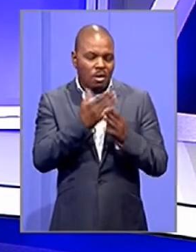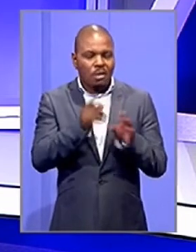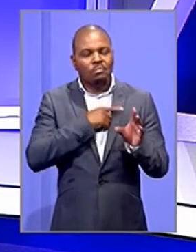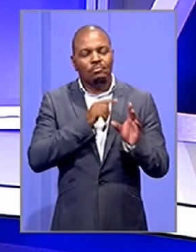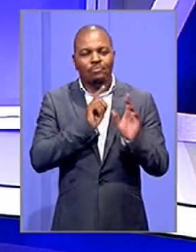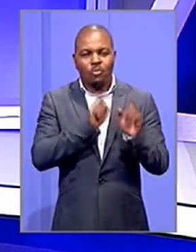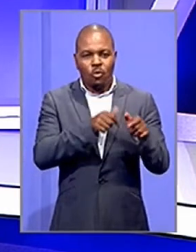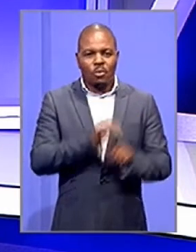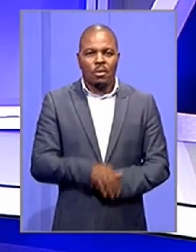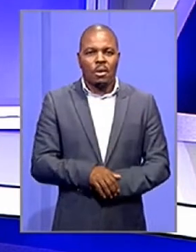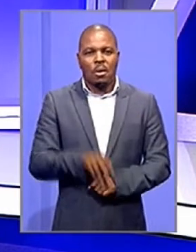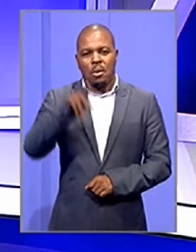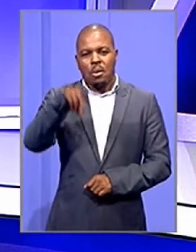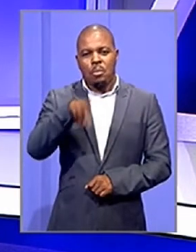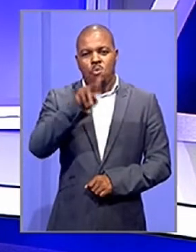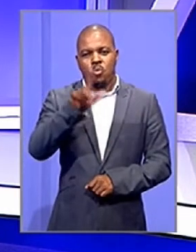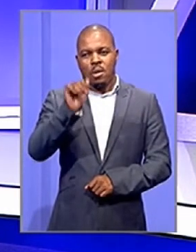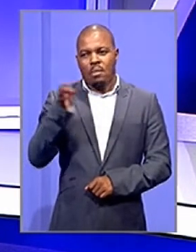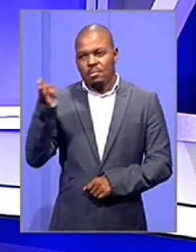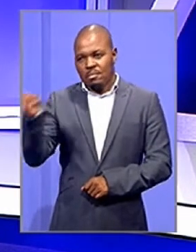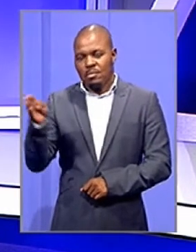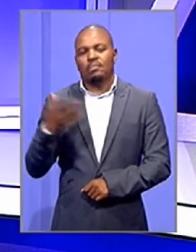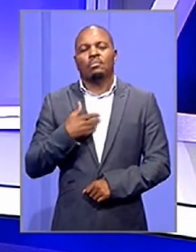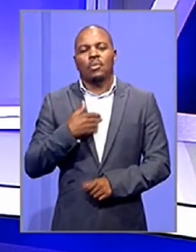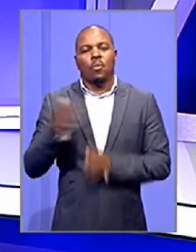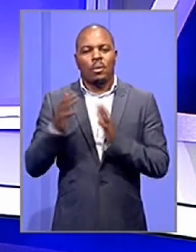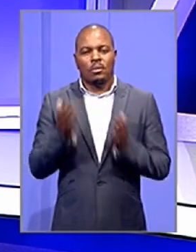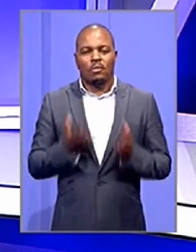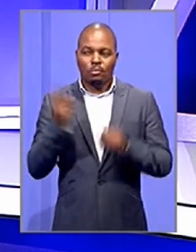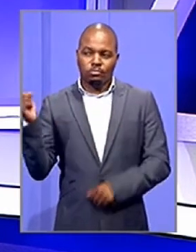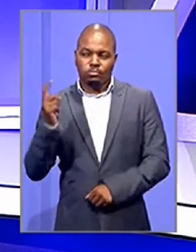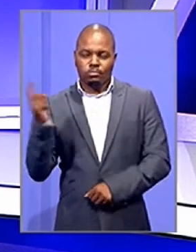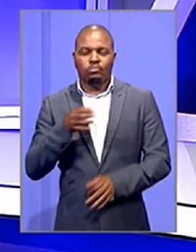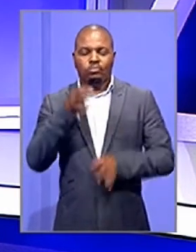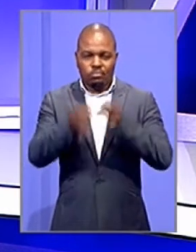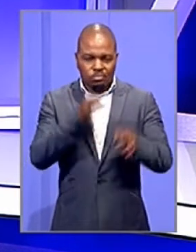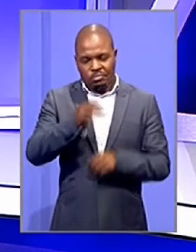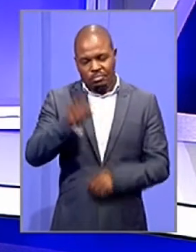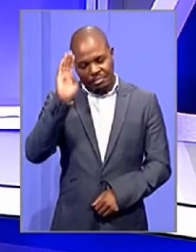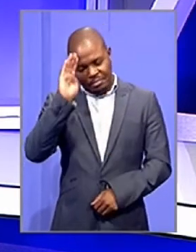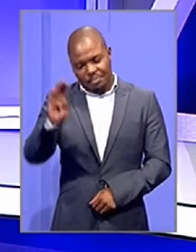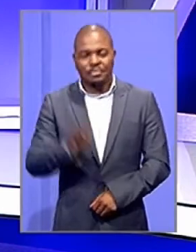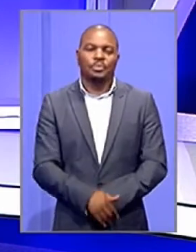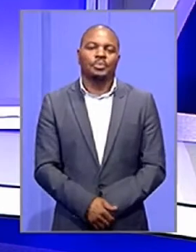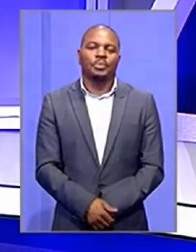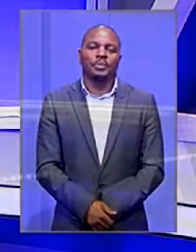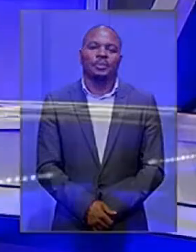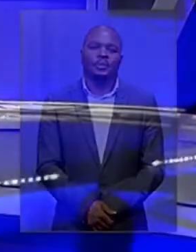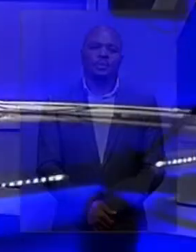@ditaba_dikgang. Bule Rakgwathe o latela ka ponelopele ya maemo a boso. Šalang gabotse.